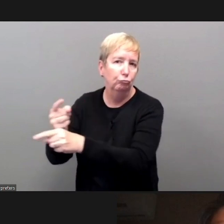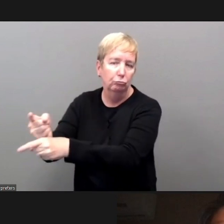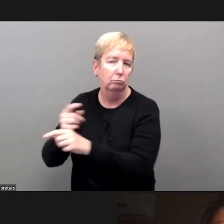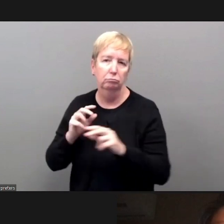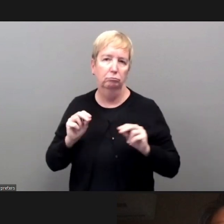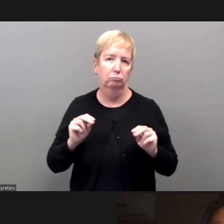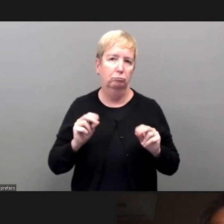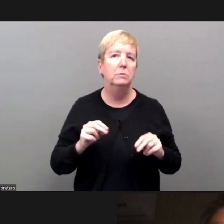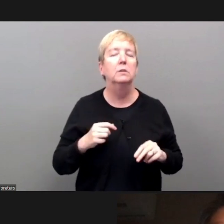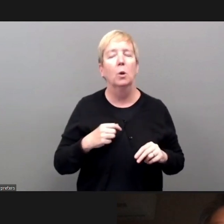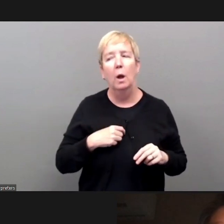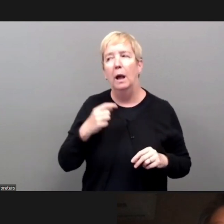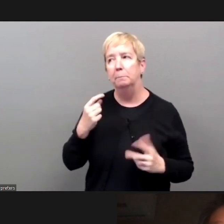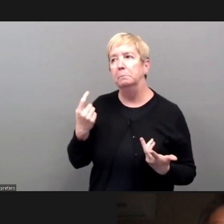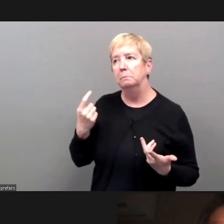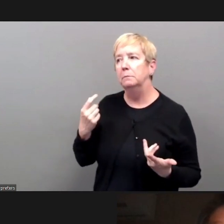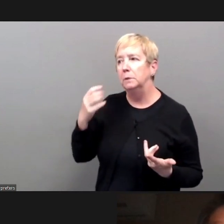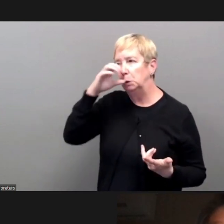I imagine